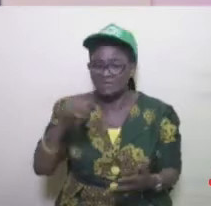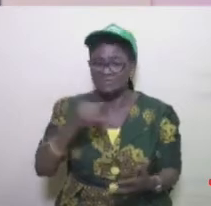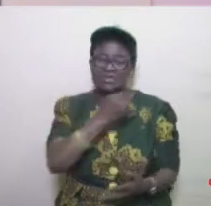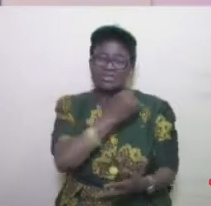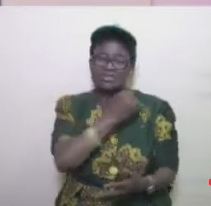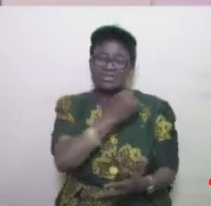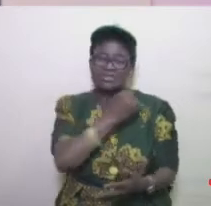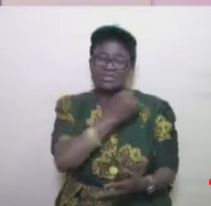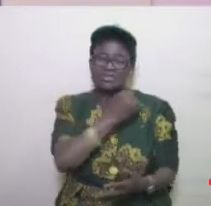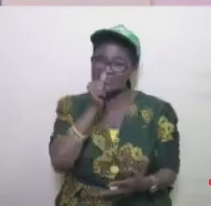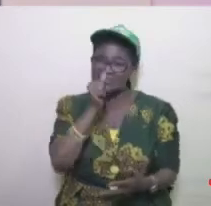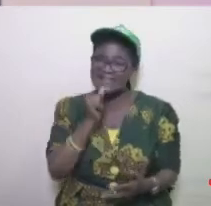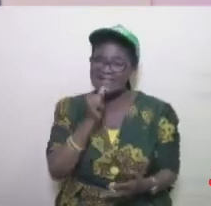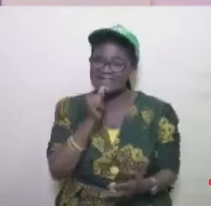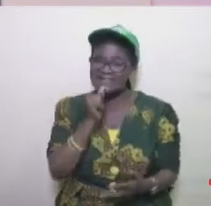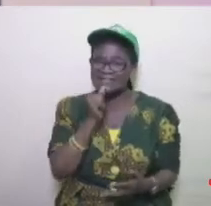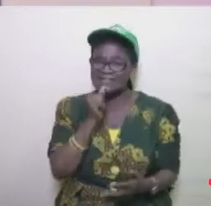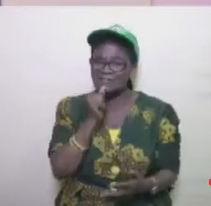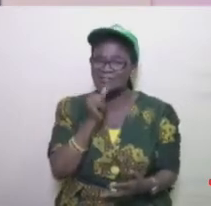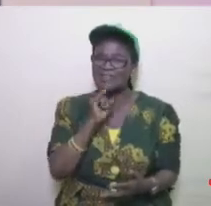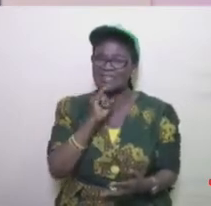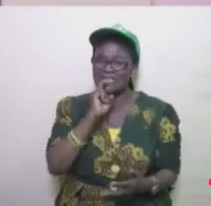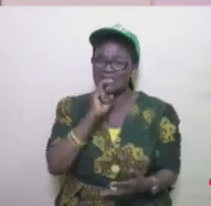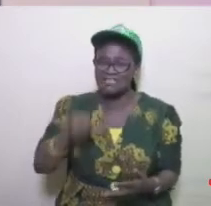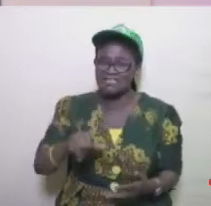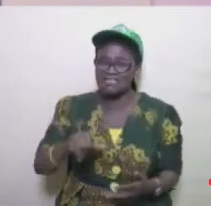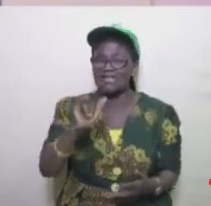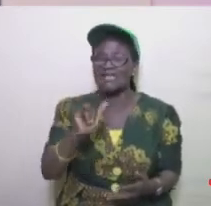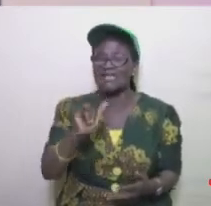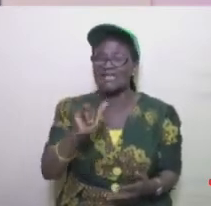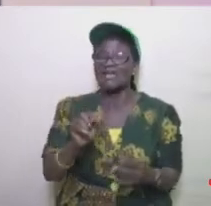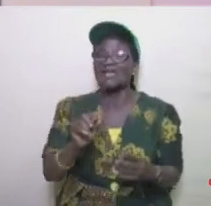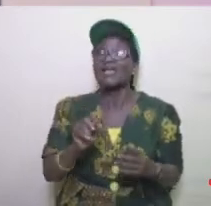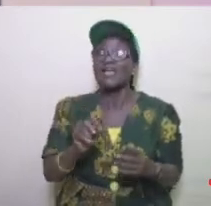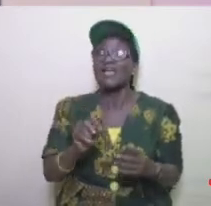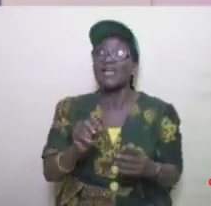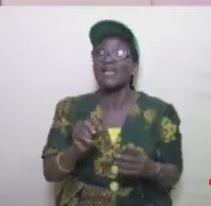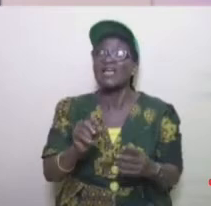Joseph's secret is still very tenable in our day.